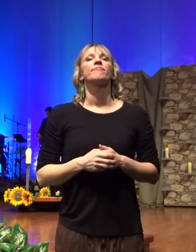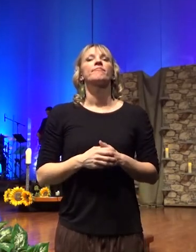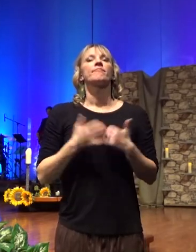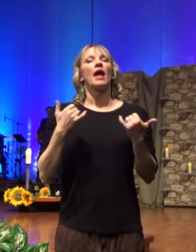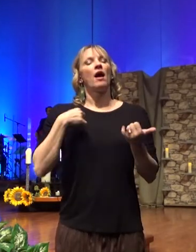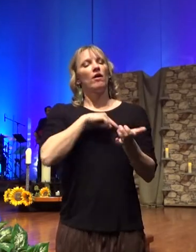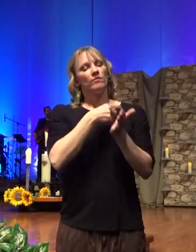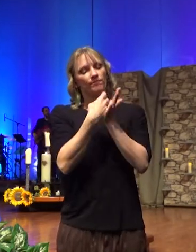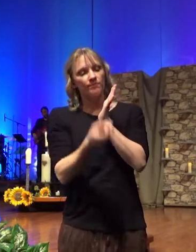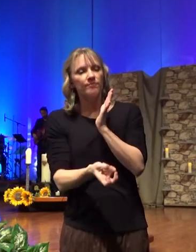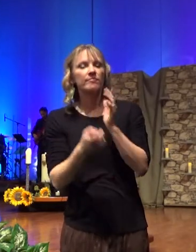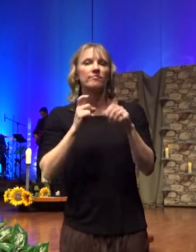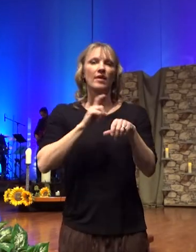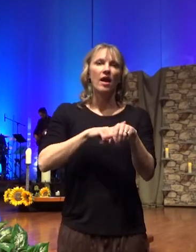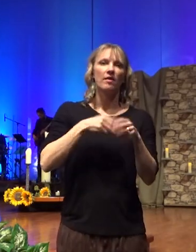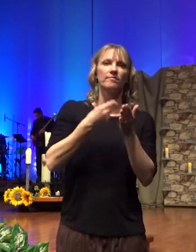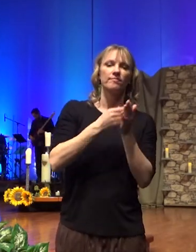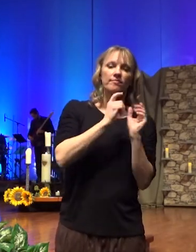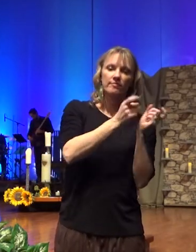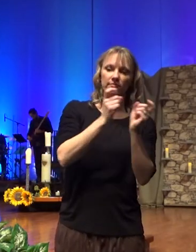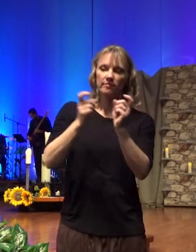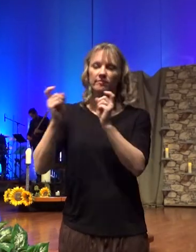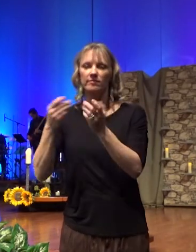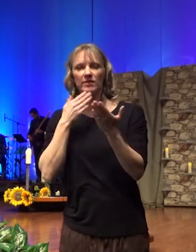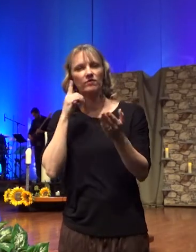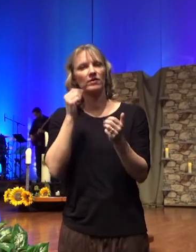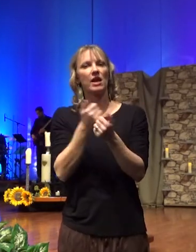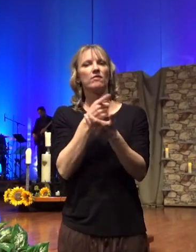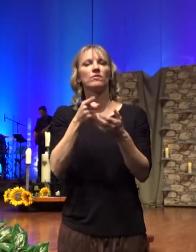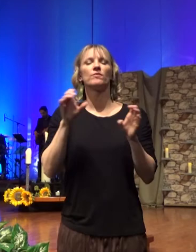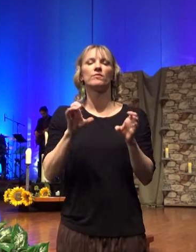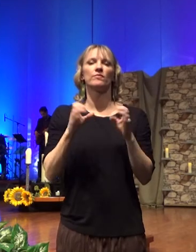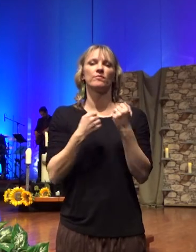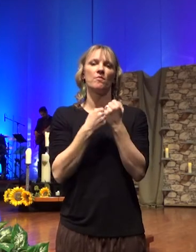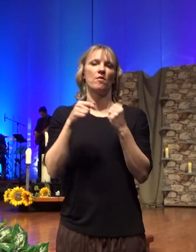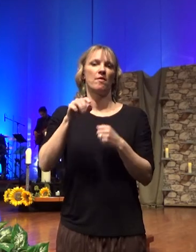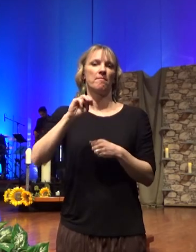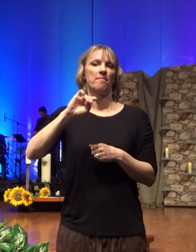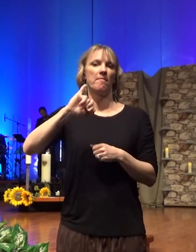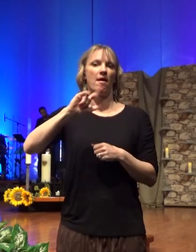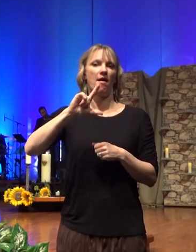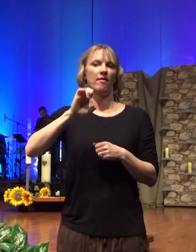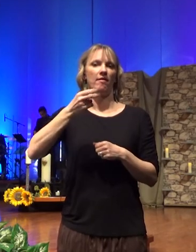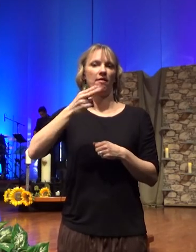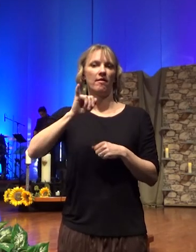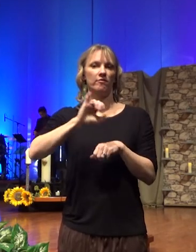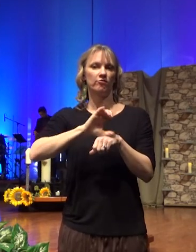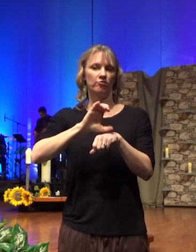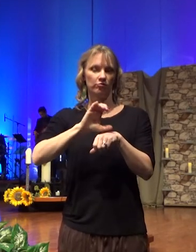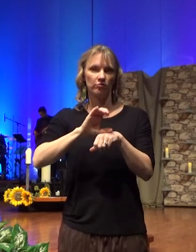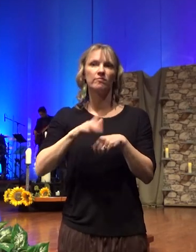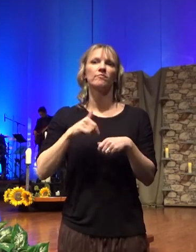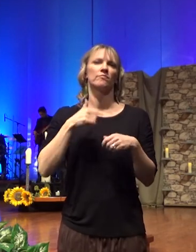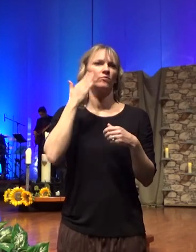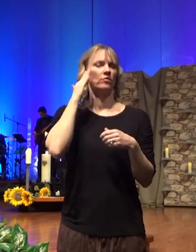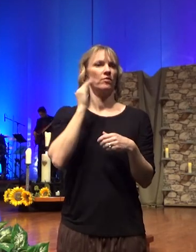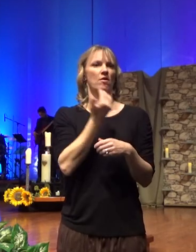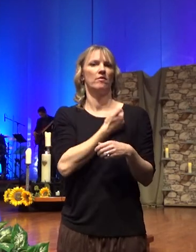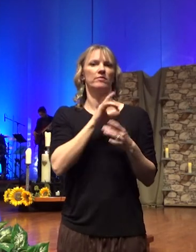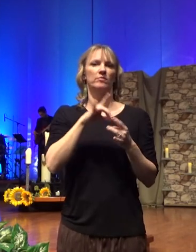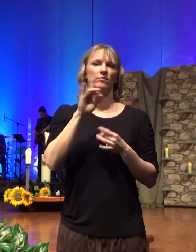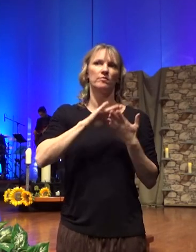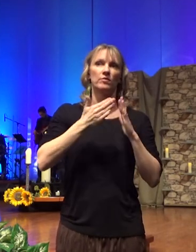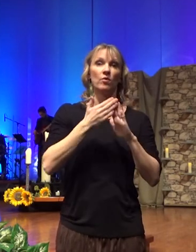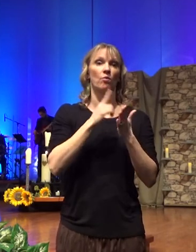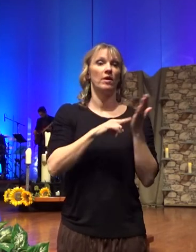As we move into this time of offering, thank you for all that you do to support Mile High Church. And what I know about our spiritual community